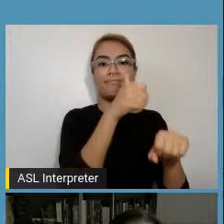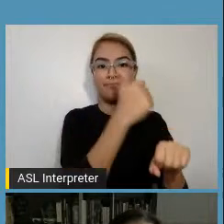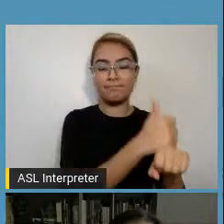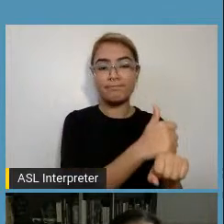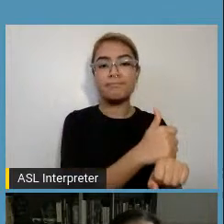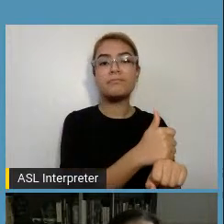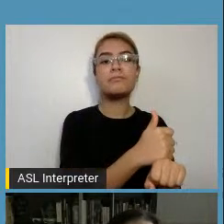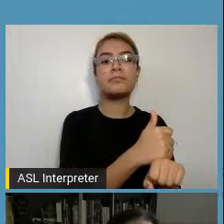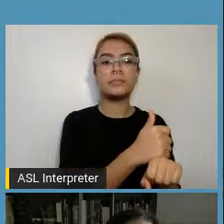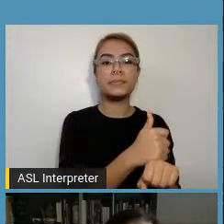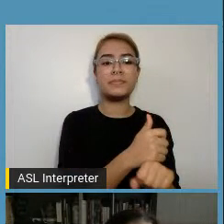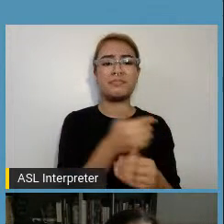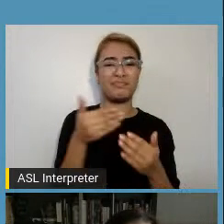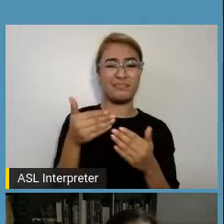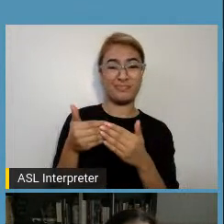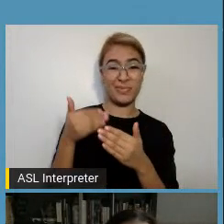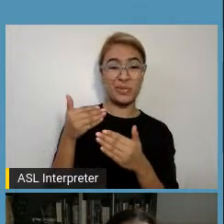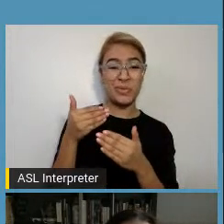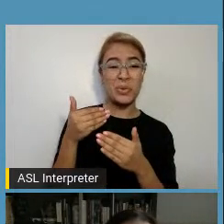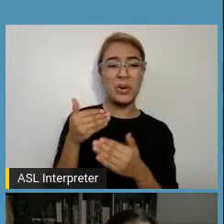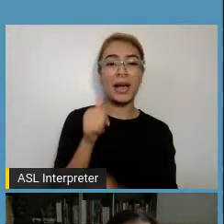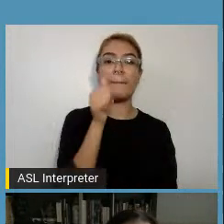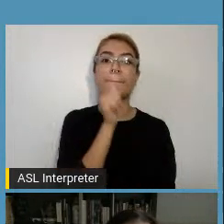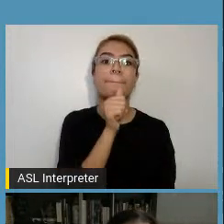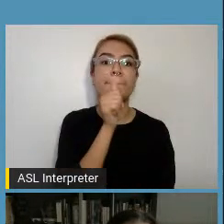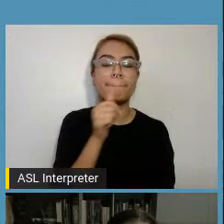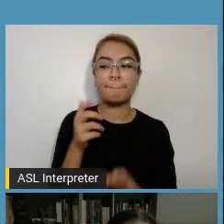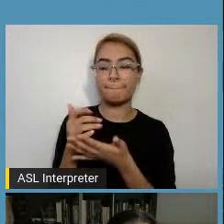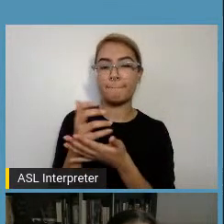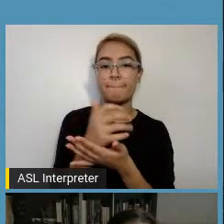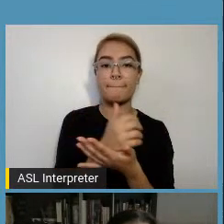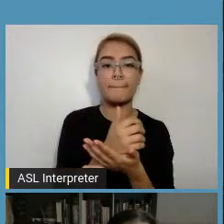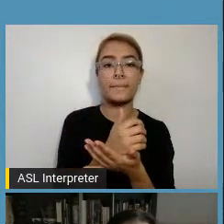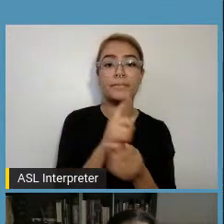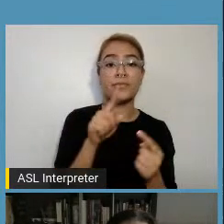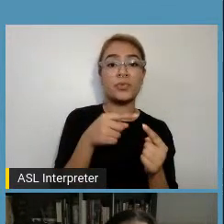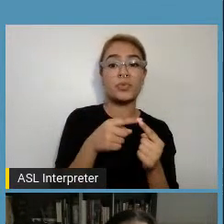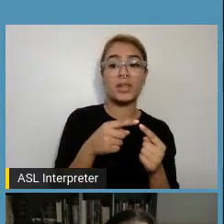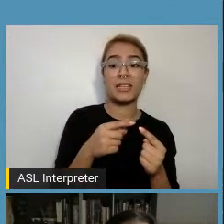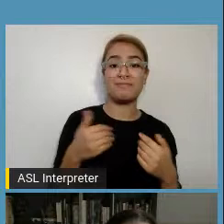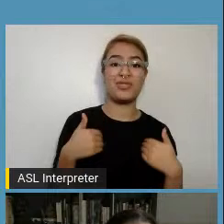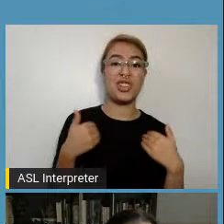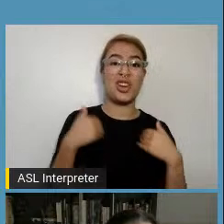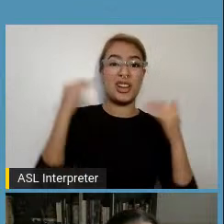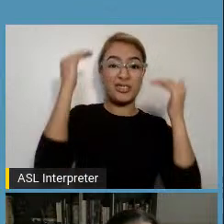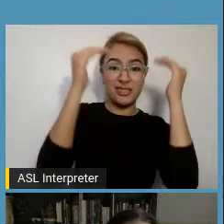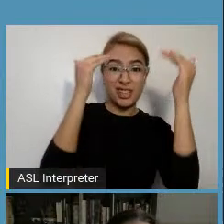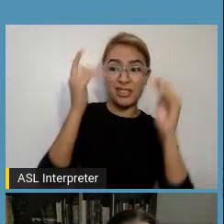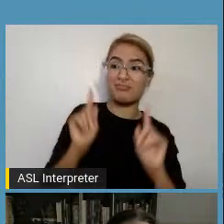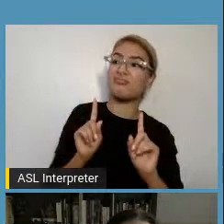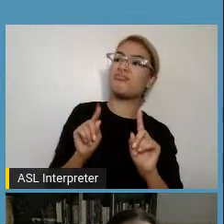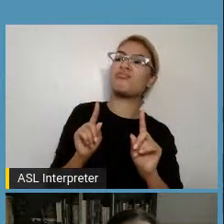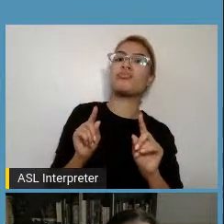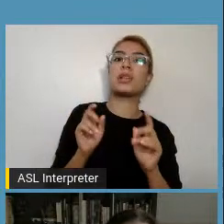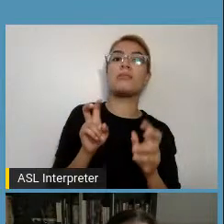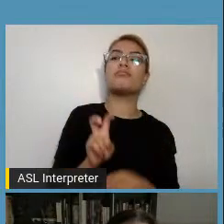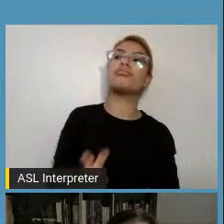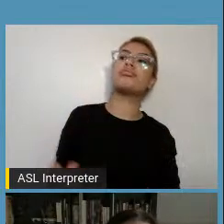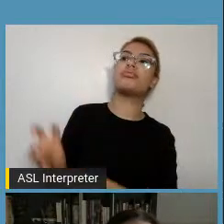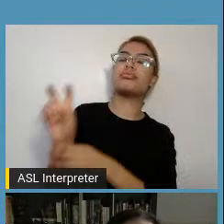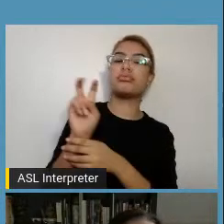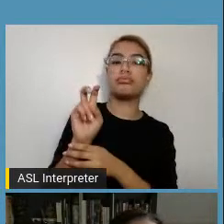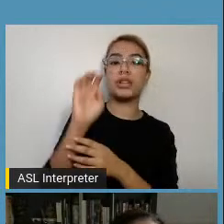They're It used to just be, private collections, that when young adults would go do their grand tour of Europe, they